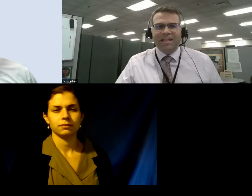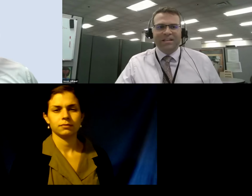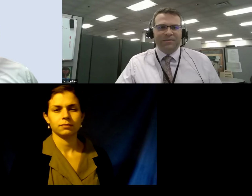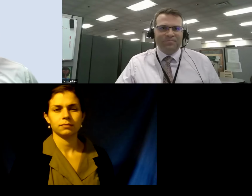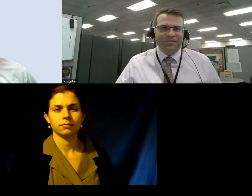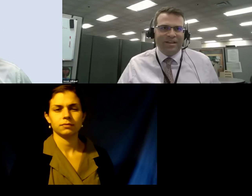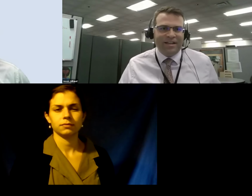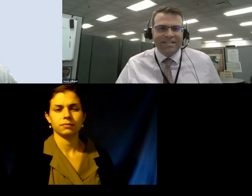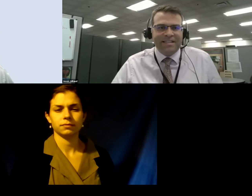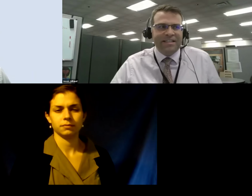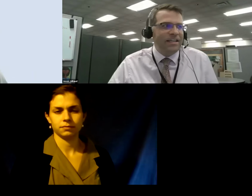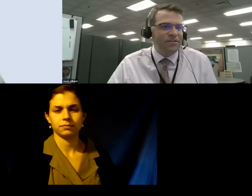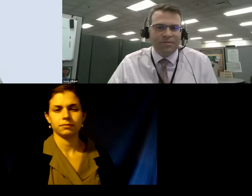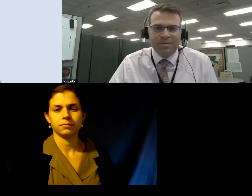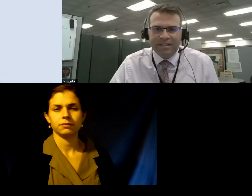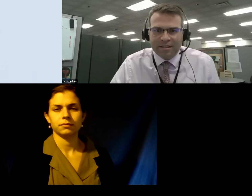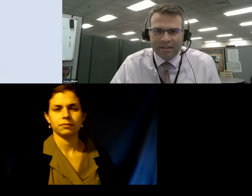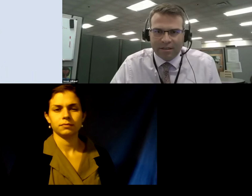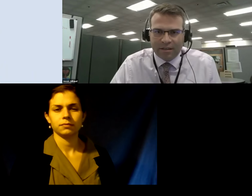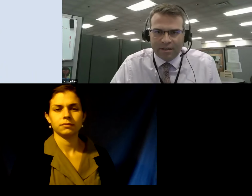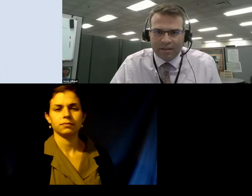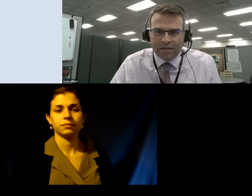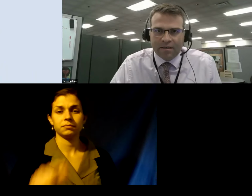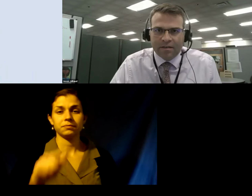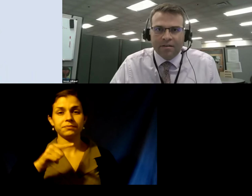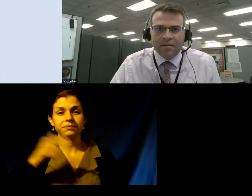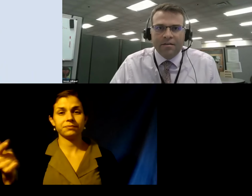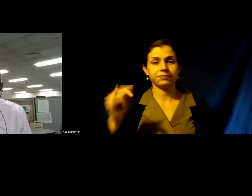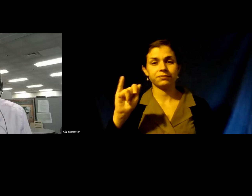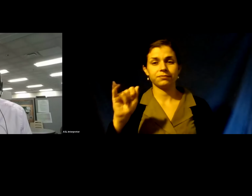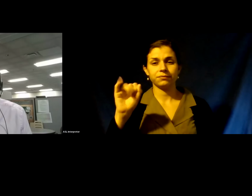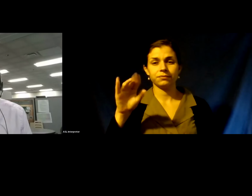All yours. Thank you. Excellent. Thank you so much.